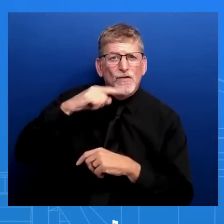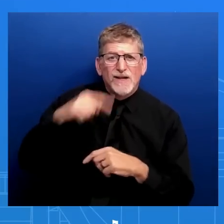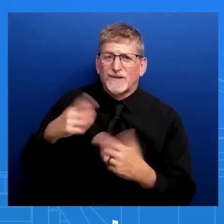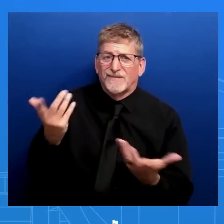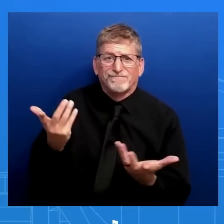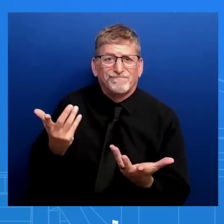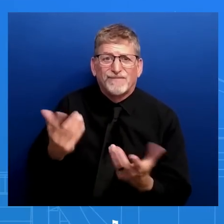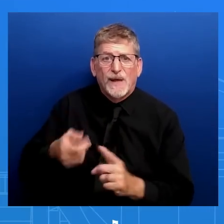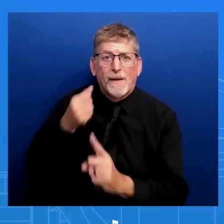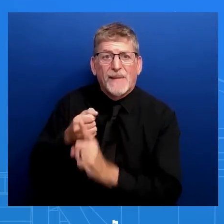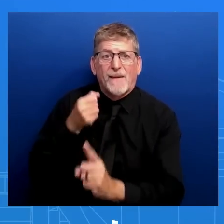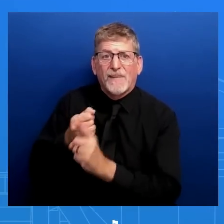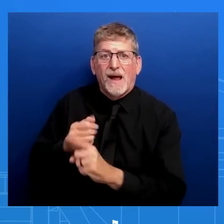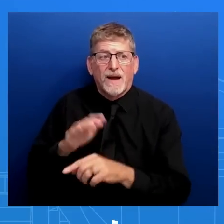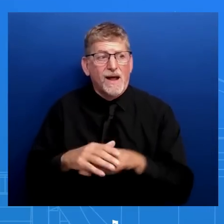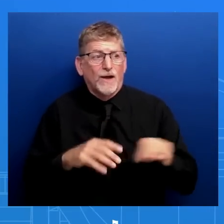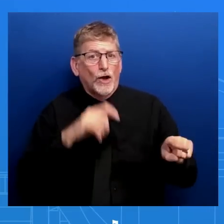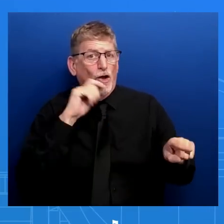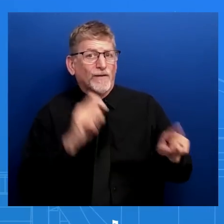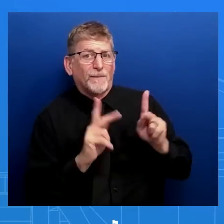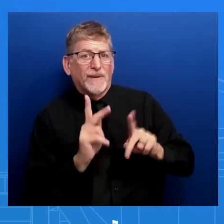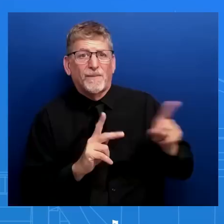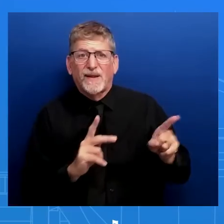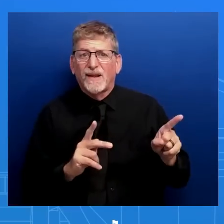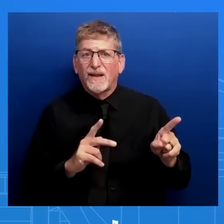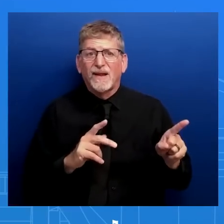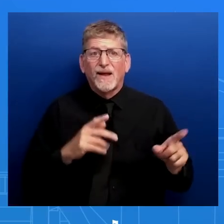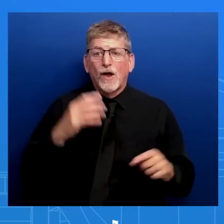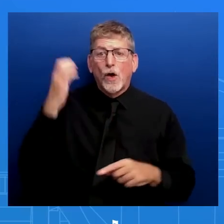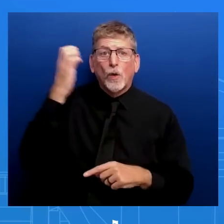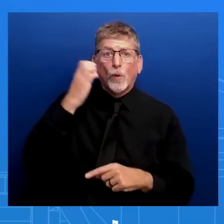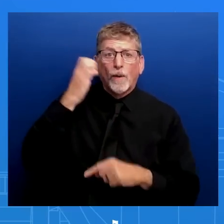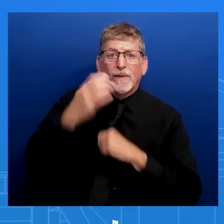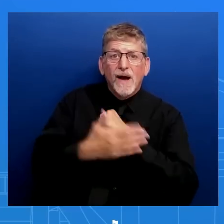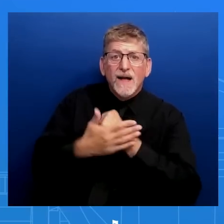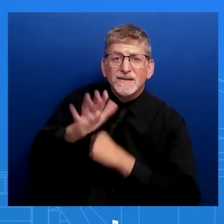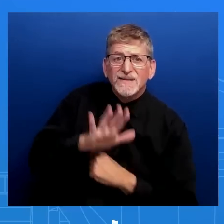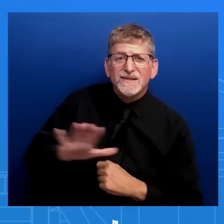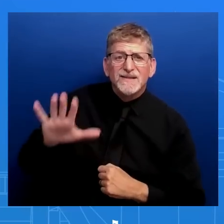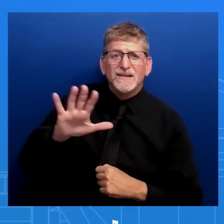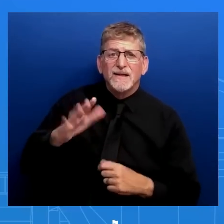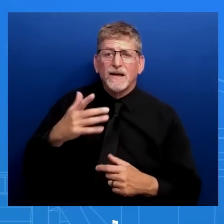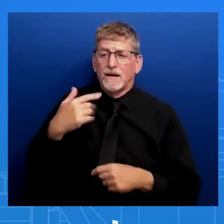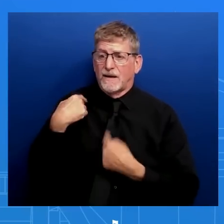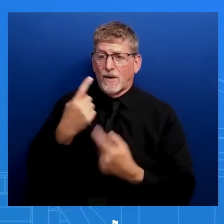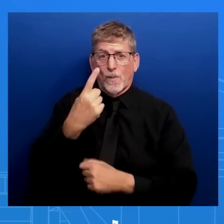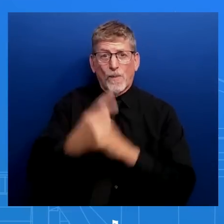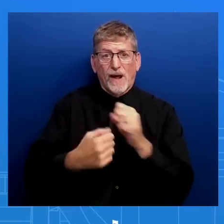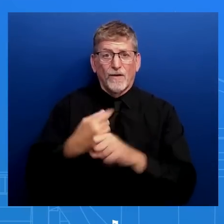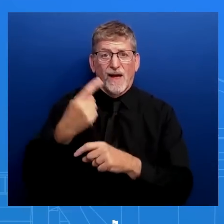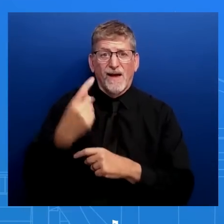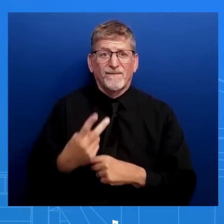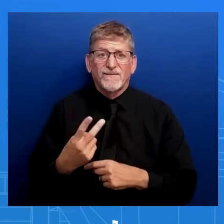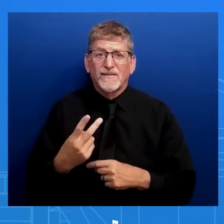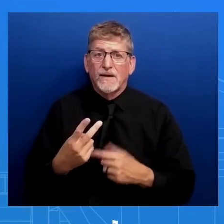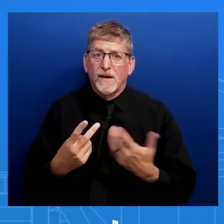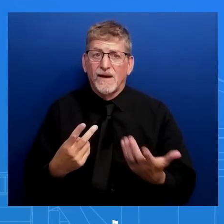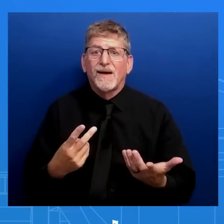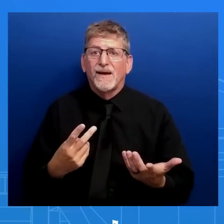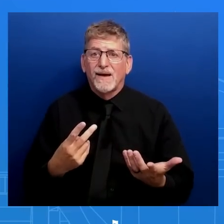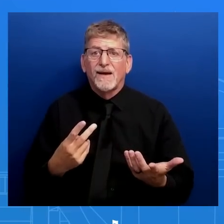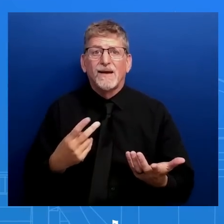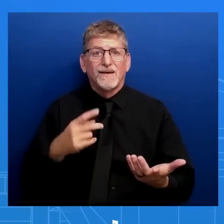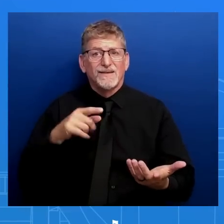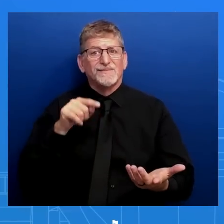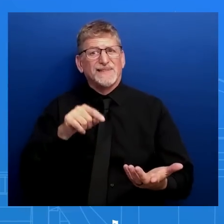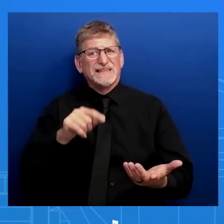continent. And as you said, over the last year and a half, going back to what Jeff said, this administration acknowledged that they were shocked that it took Russia so long. They have not shown